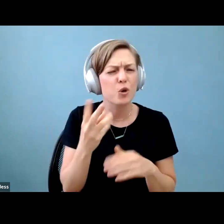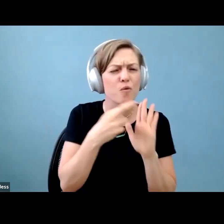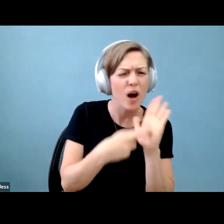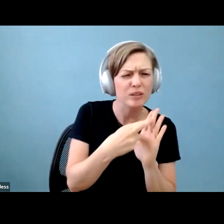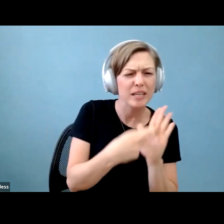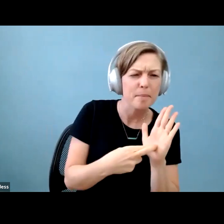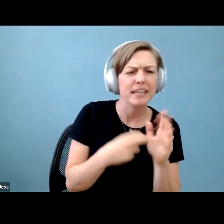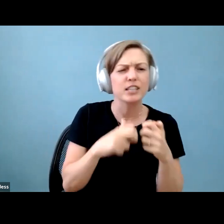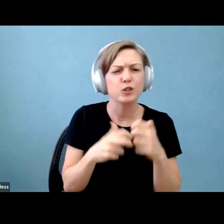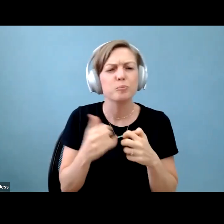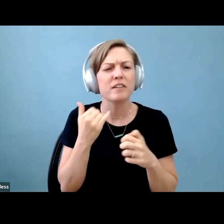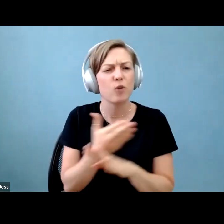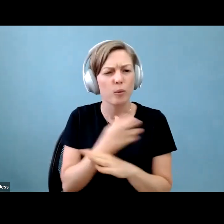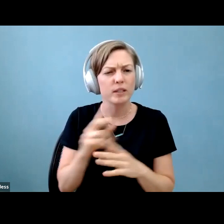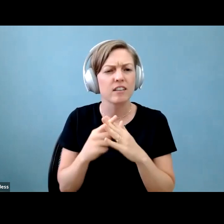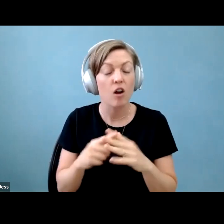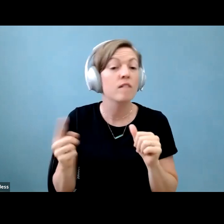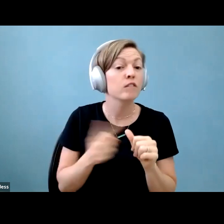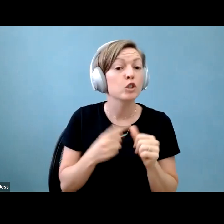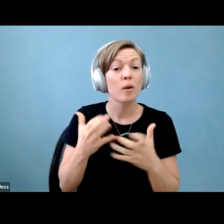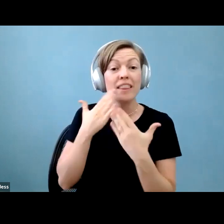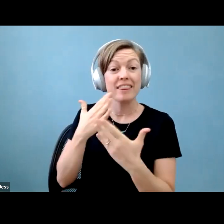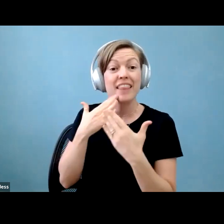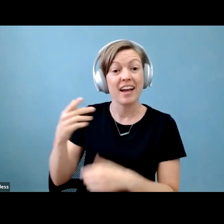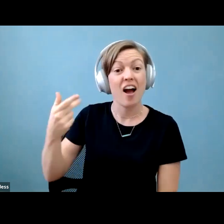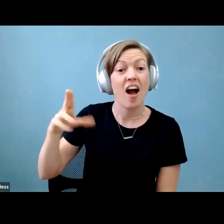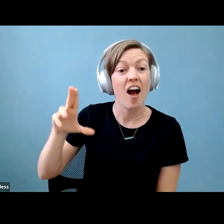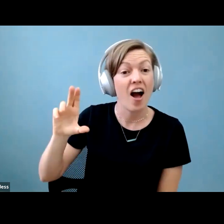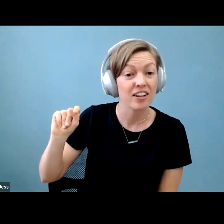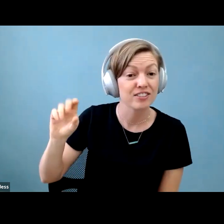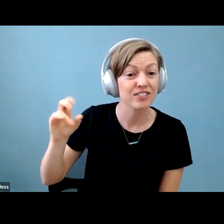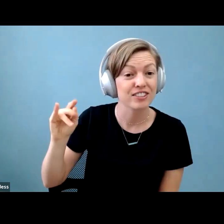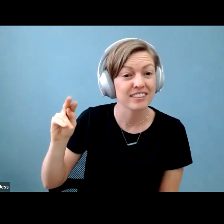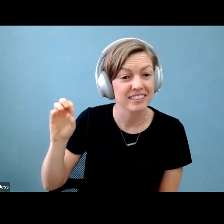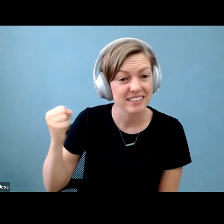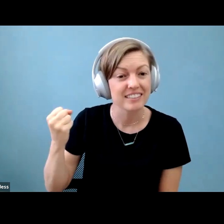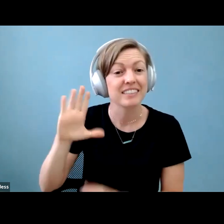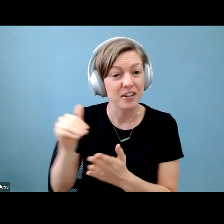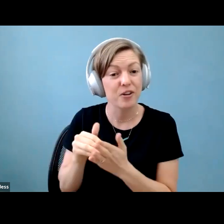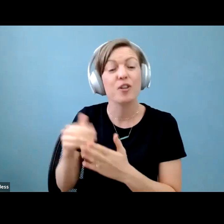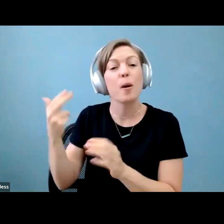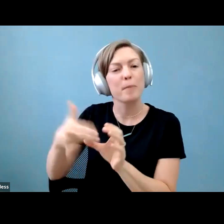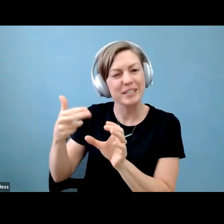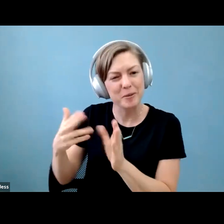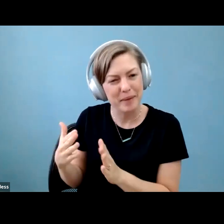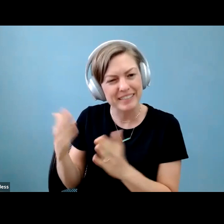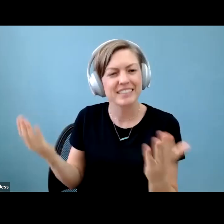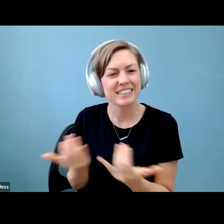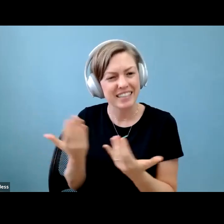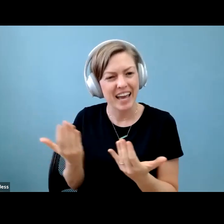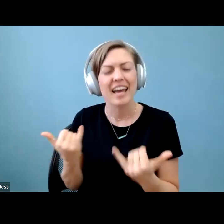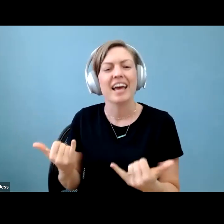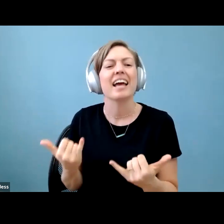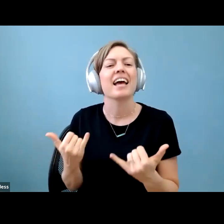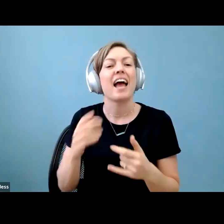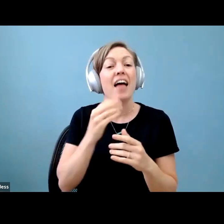start. First, we'd like to thank the Hutchins Center. We'd like to thank our participants for today, and we'd like to